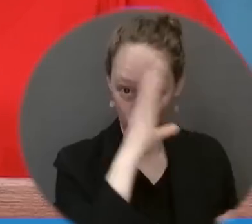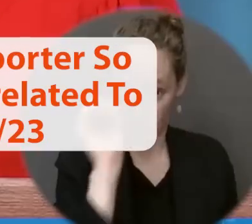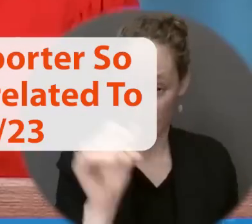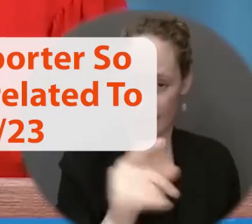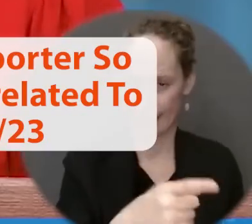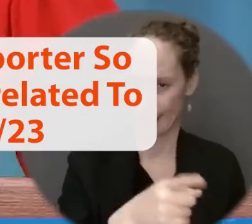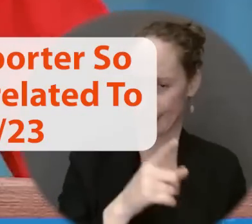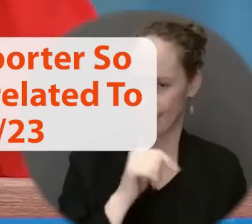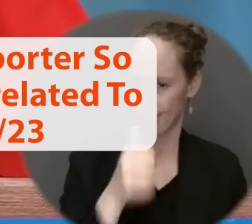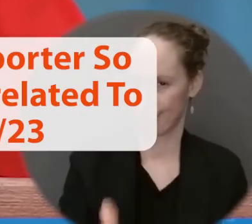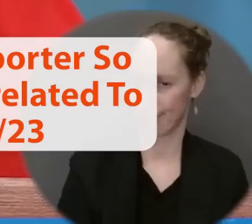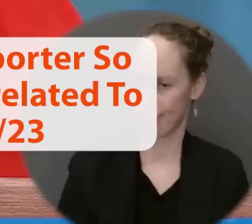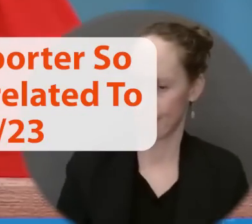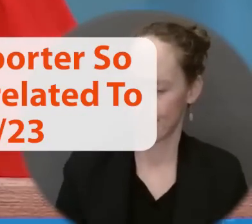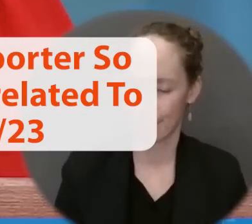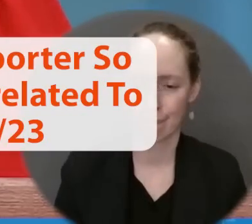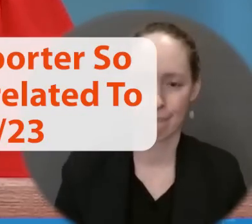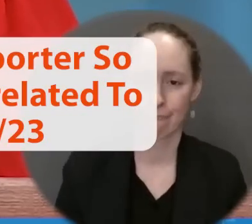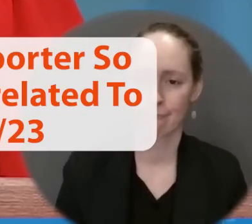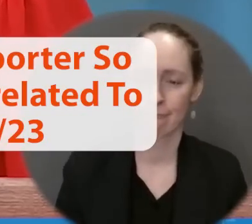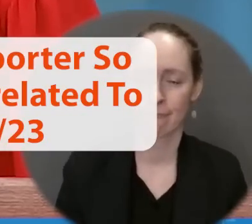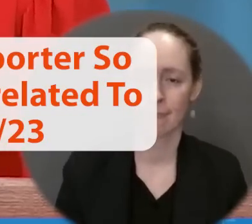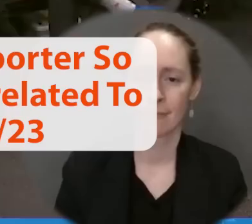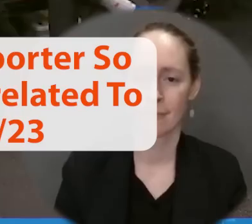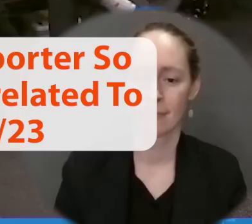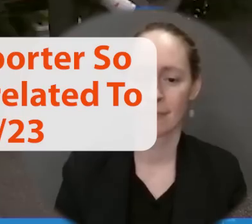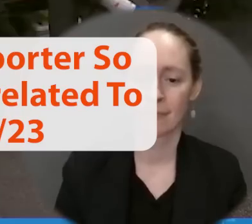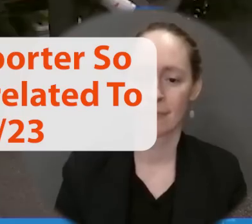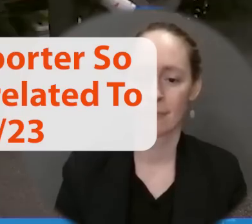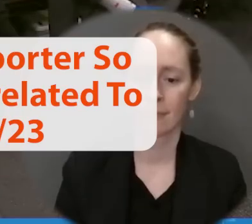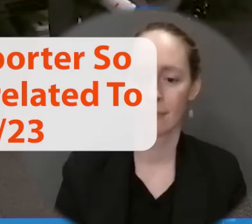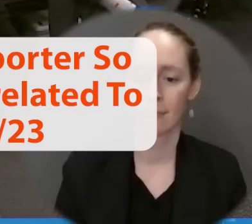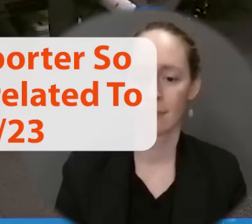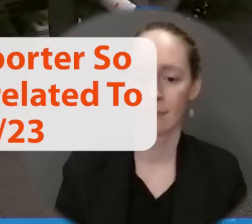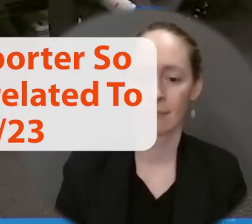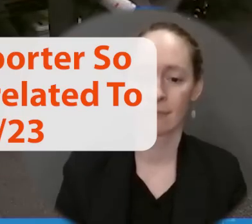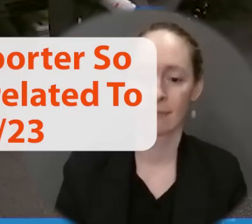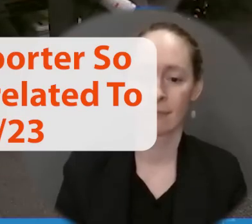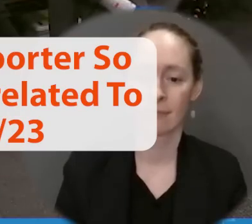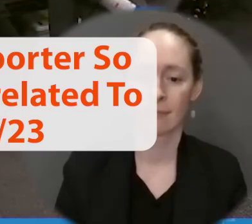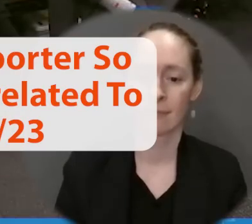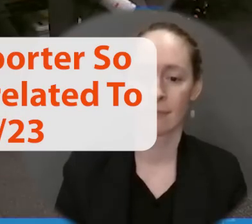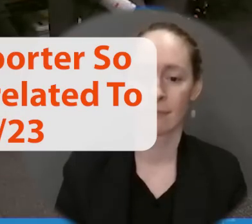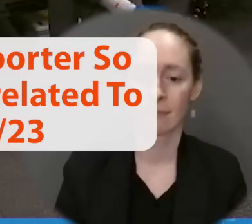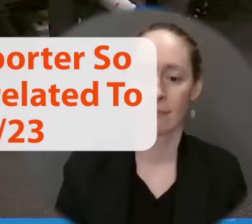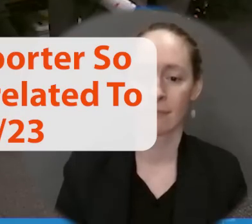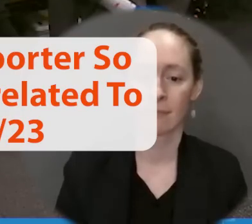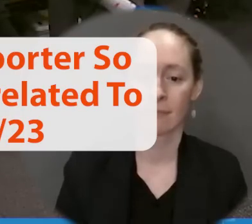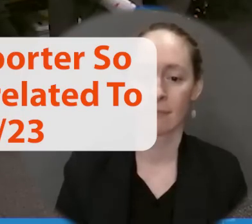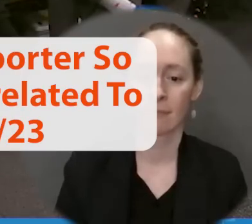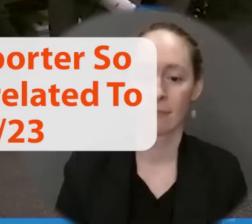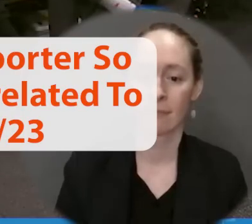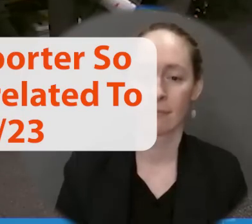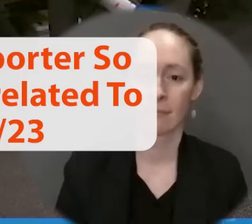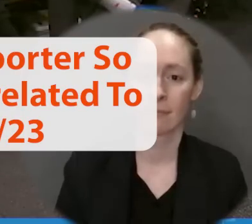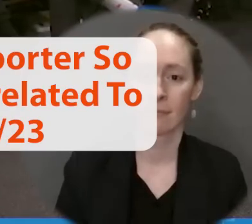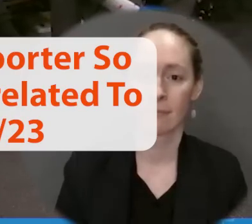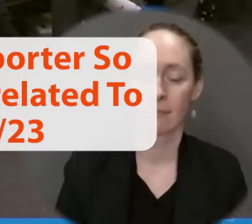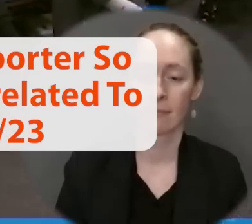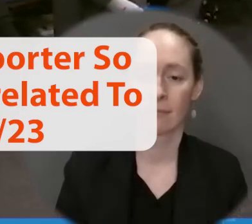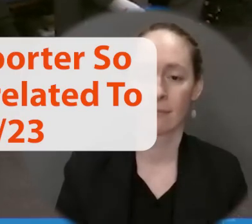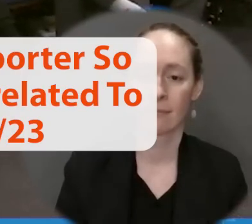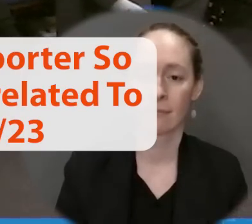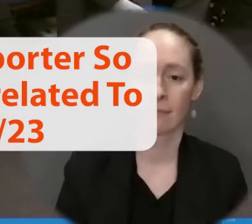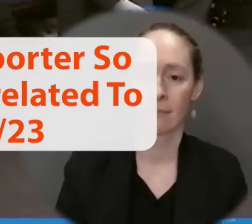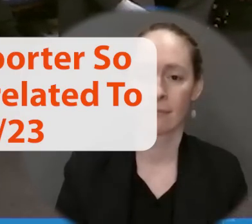Let's go. We have the records for the Delaware residents. Oh, I'm sorry. I was calling the gentleman who wanted to ask a question that was not related to this. Go ahead. Thanks, Karine. I